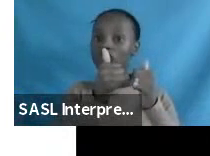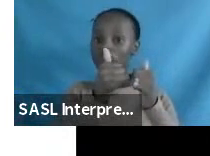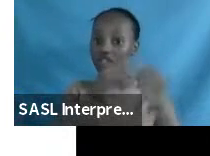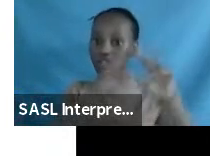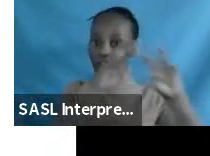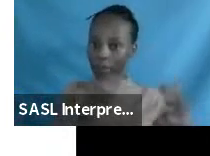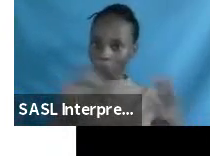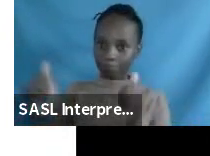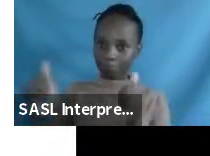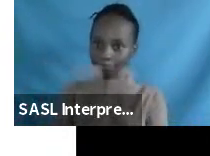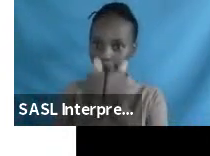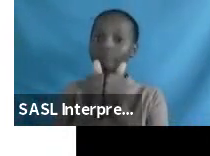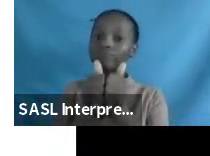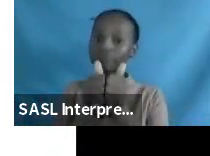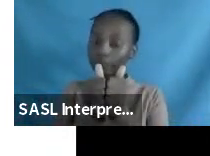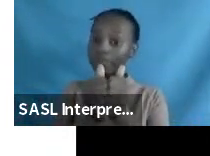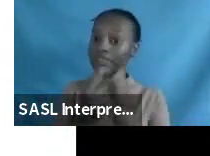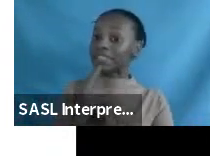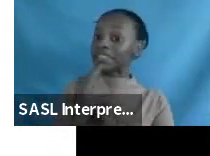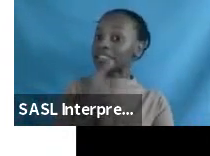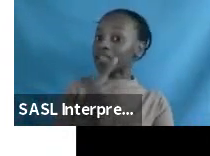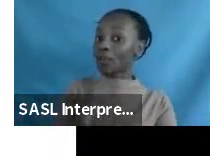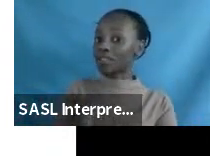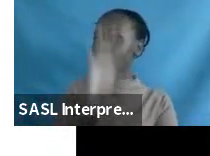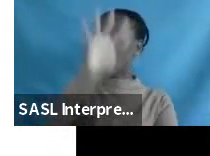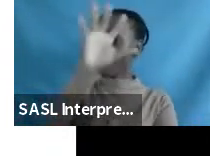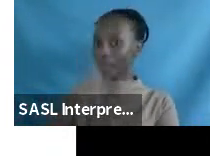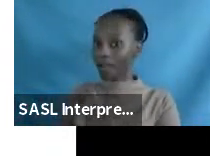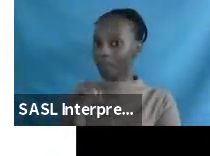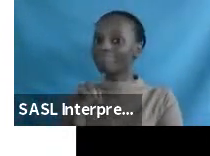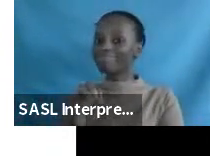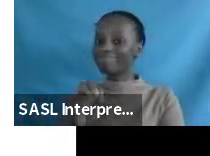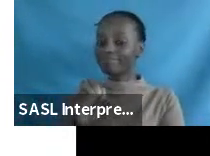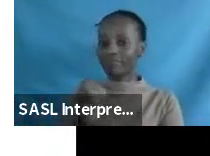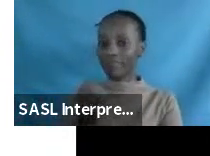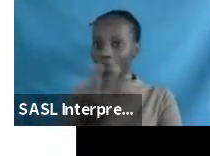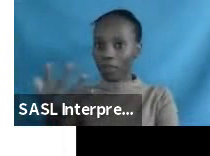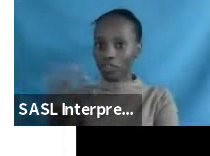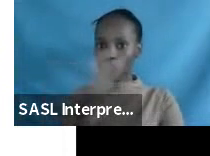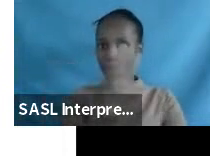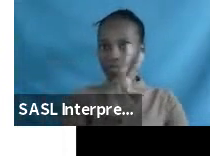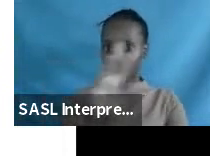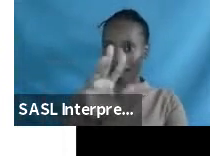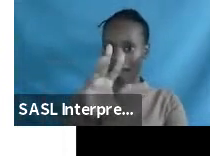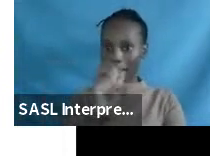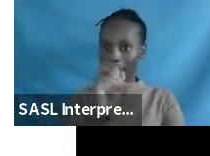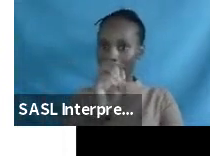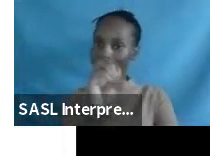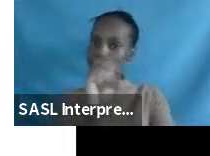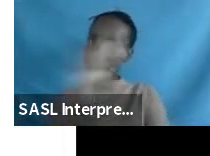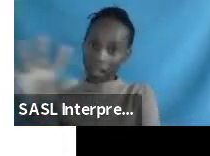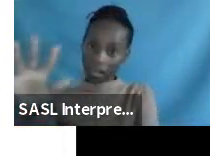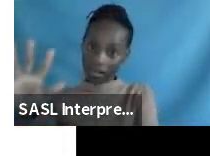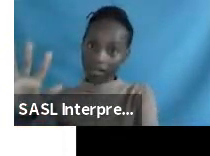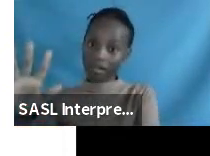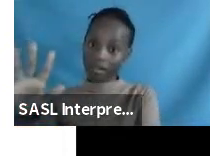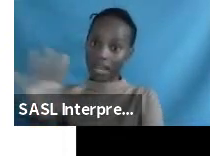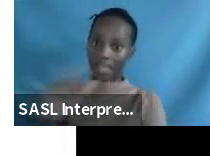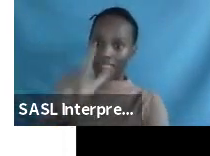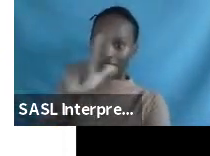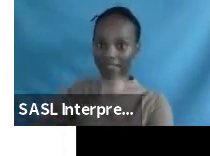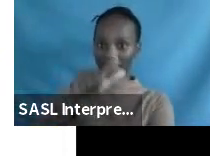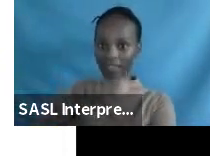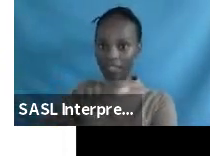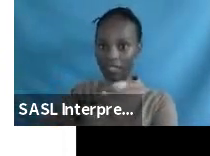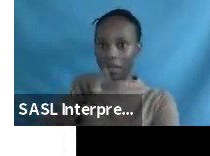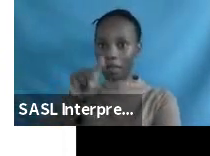South Africa is estimated at about 29 billion and contributes approximately 17.2 billion in excise